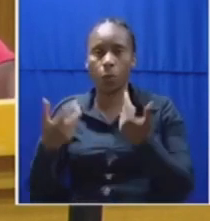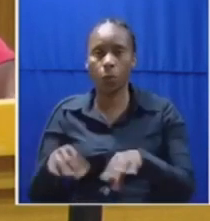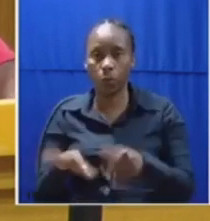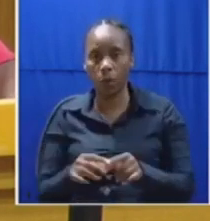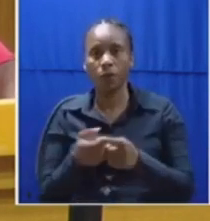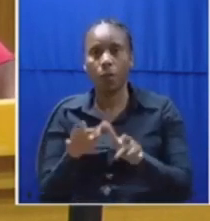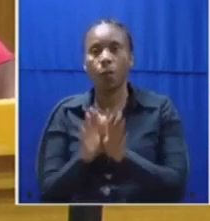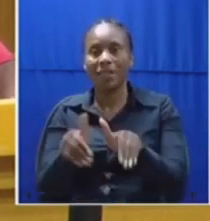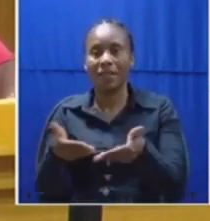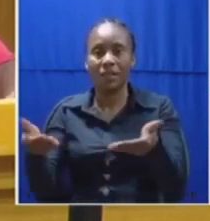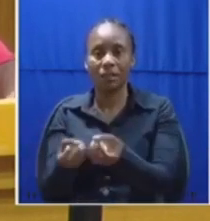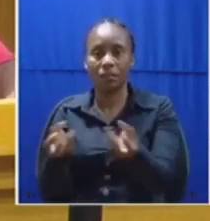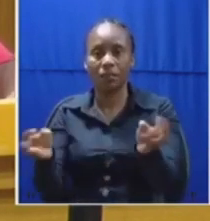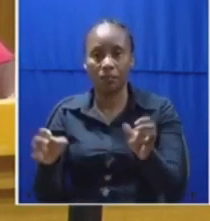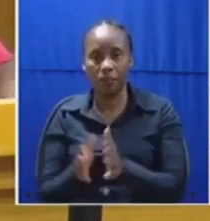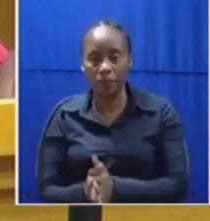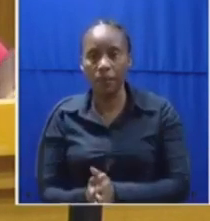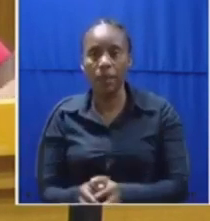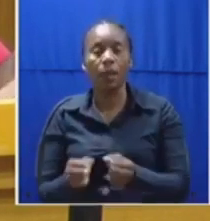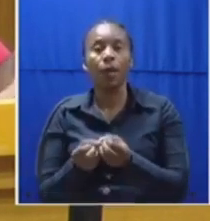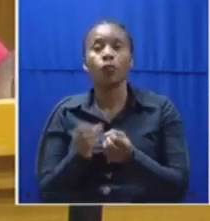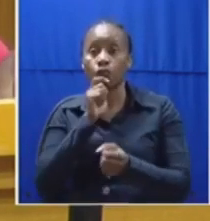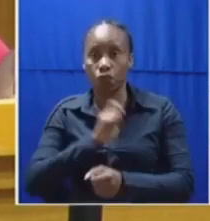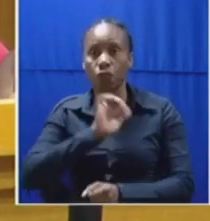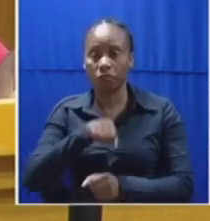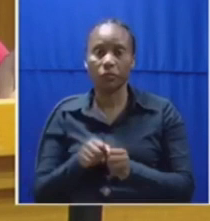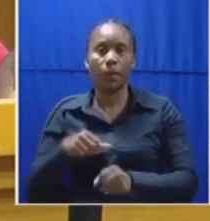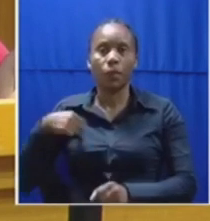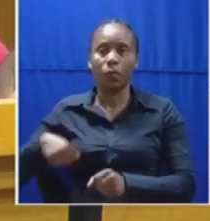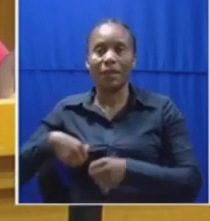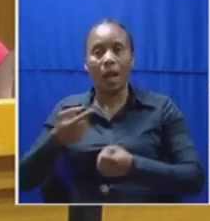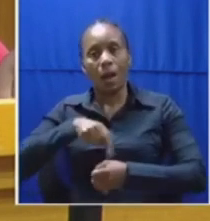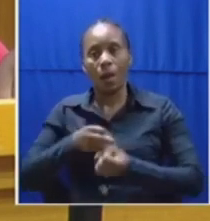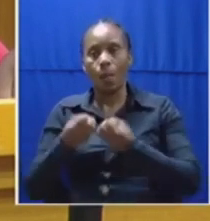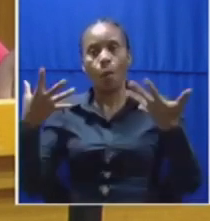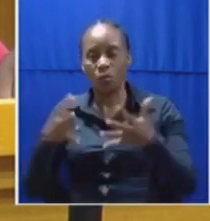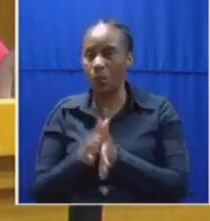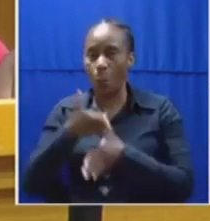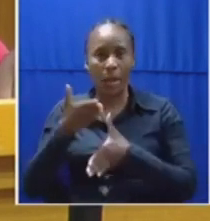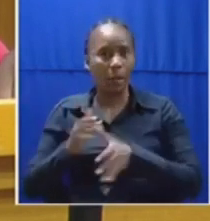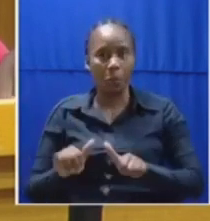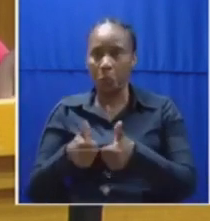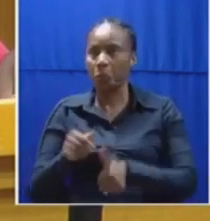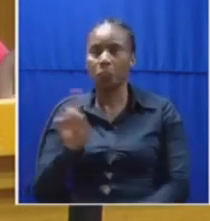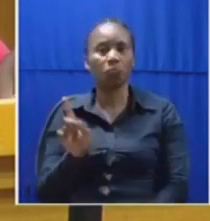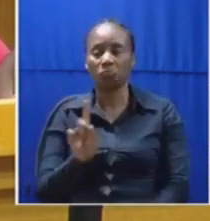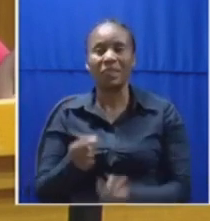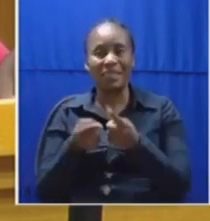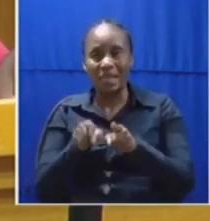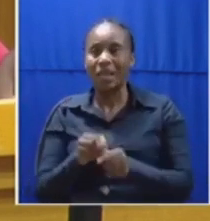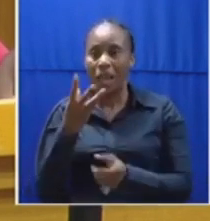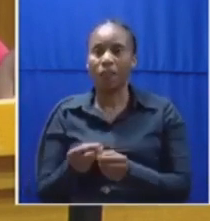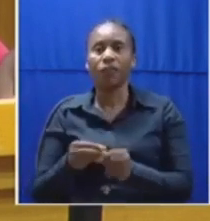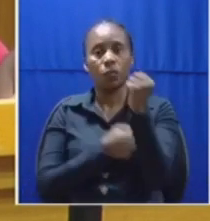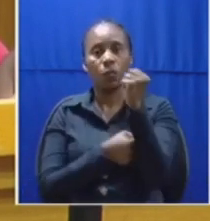concerned. It is also true that most of our municipalities are in dysfunctional state with incompetent people and